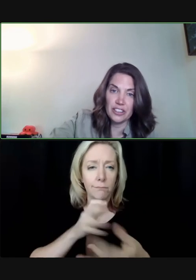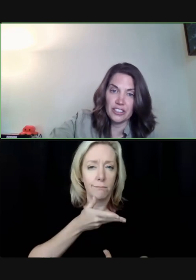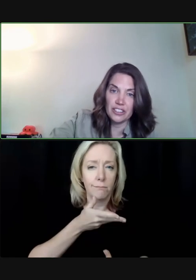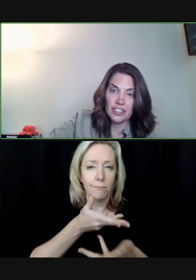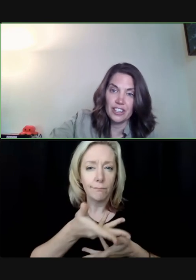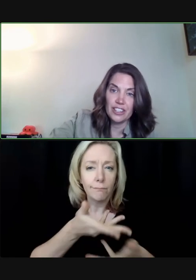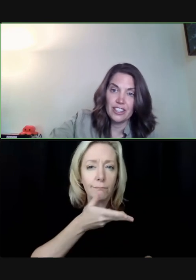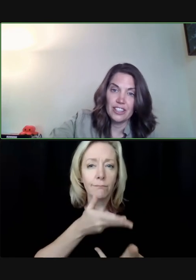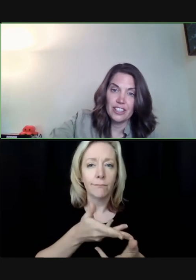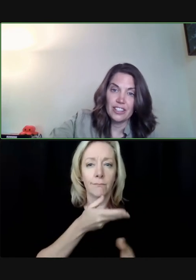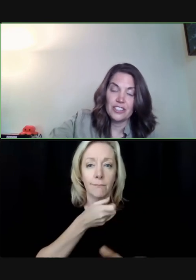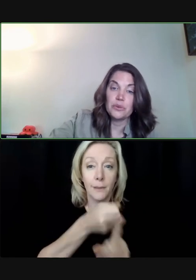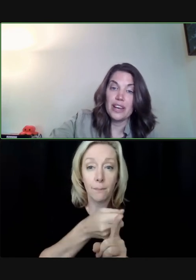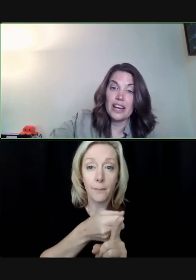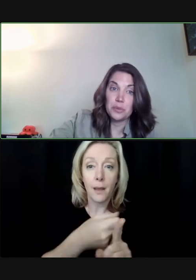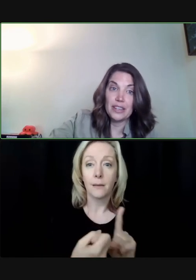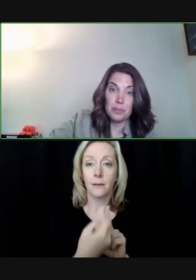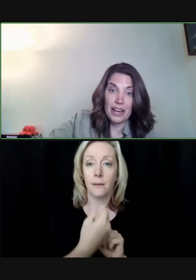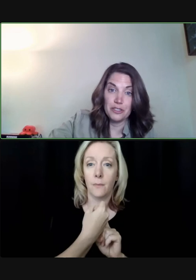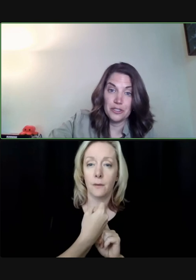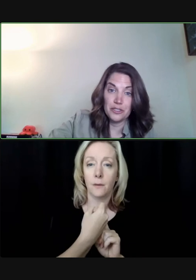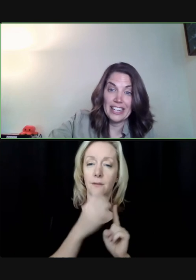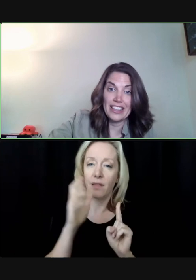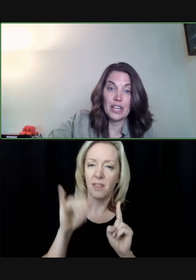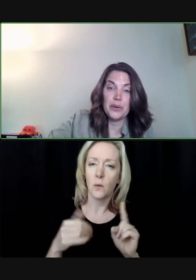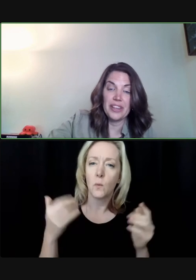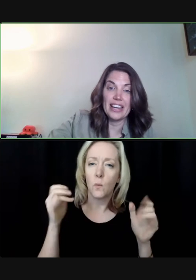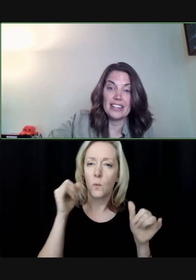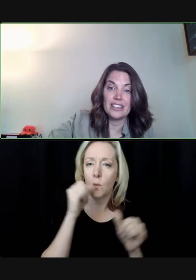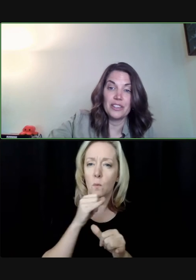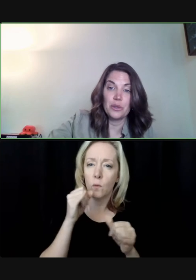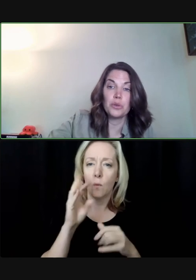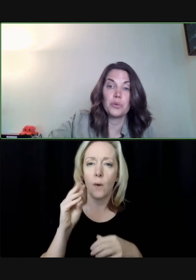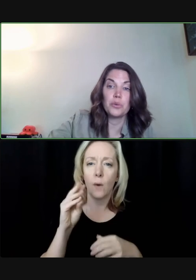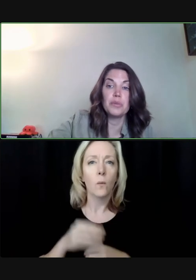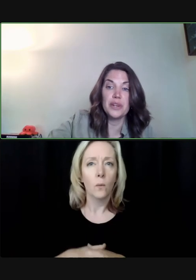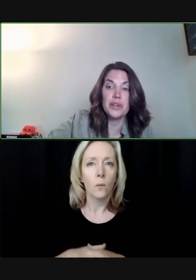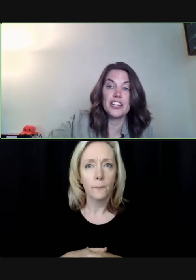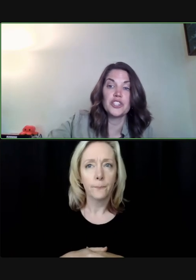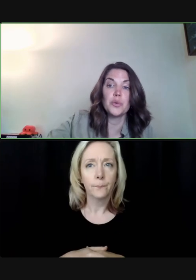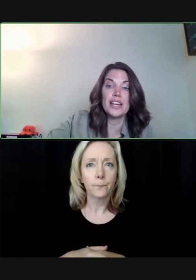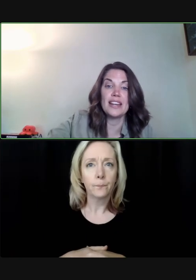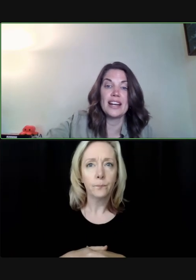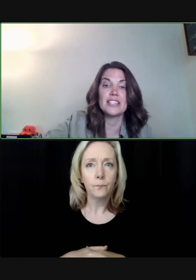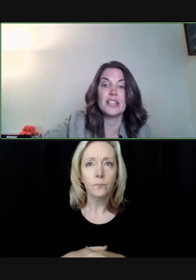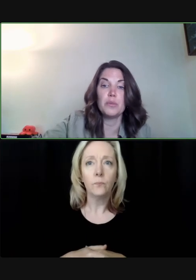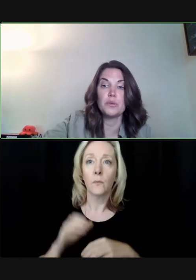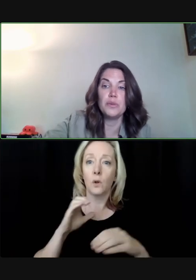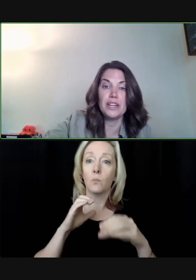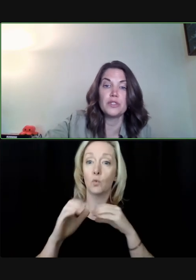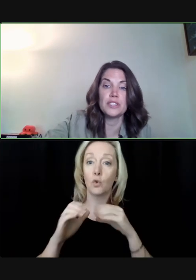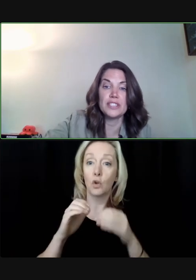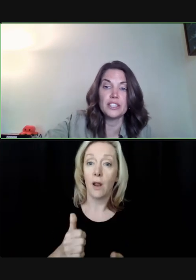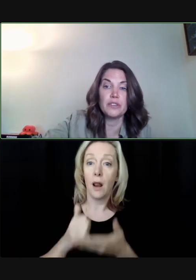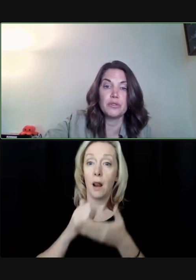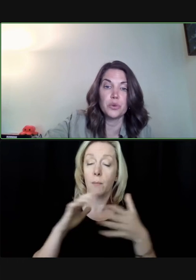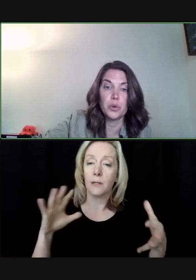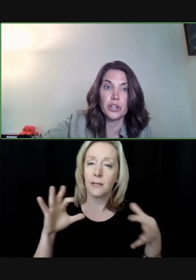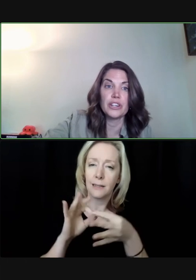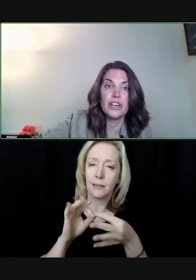touch each other. So that's really impactful, right? Think about that. Through communication, we connect in the most